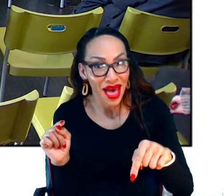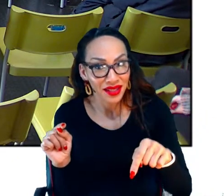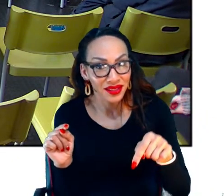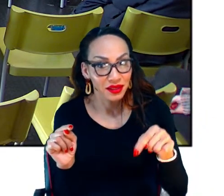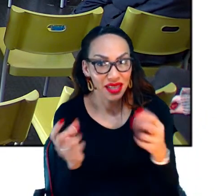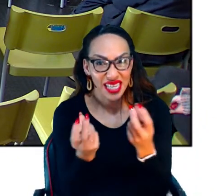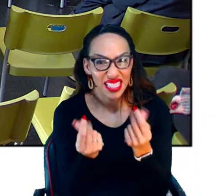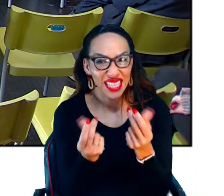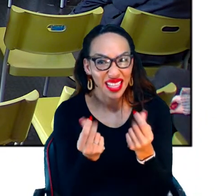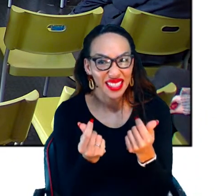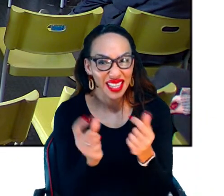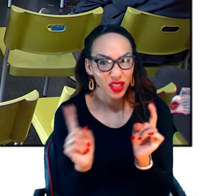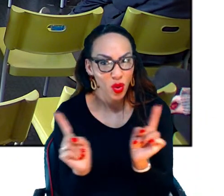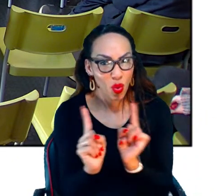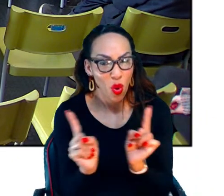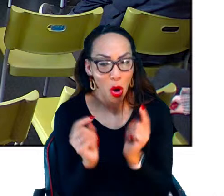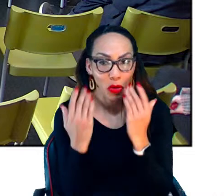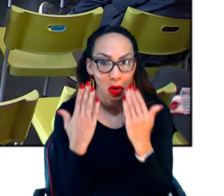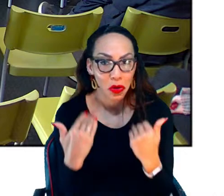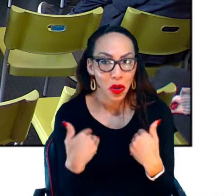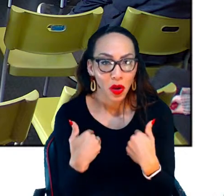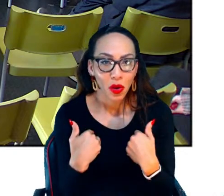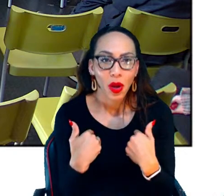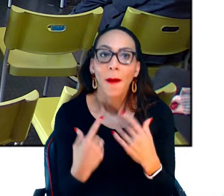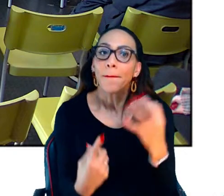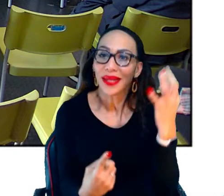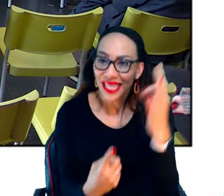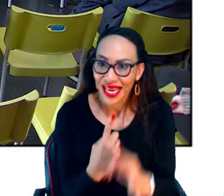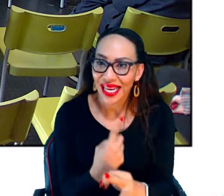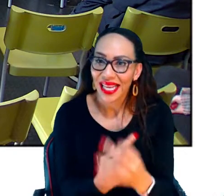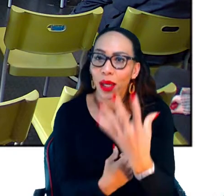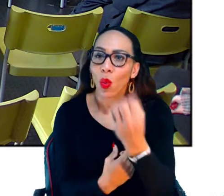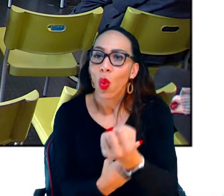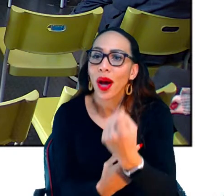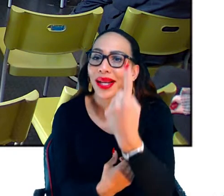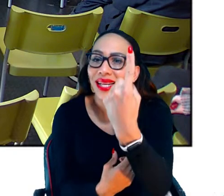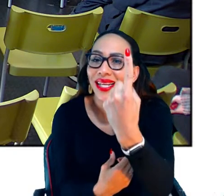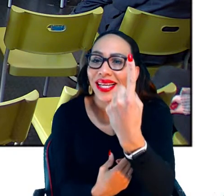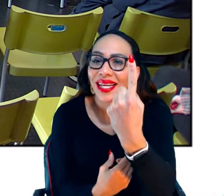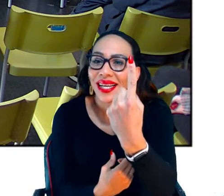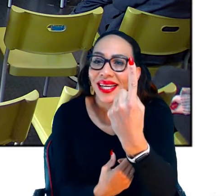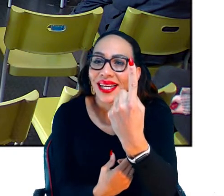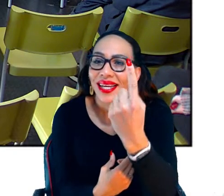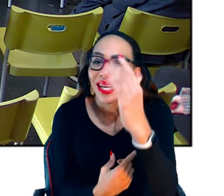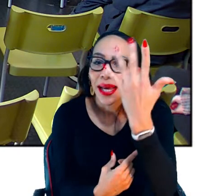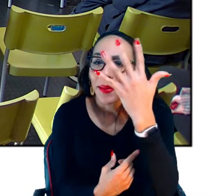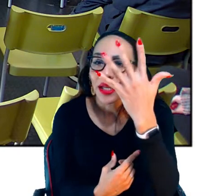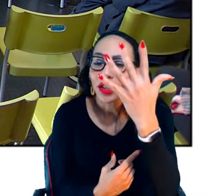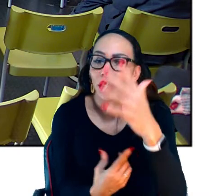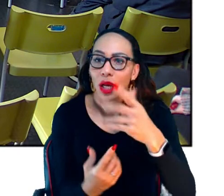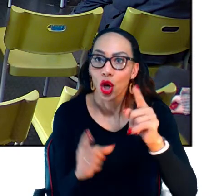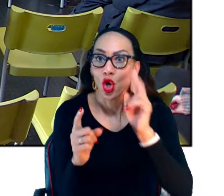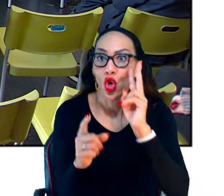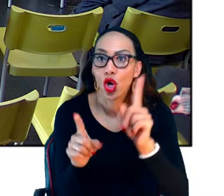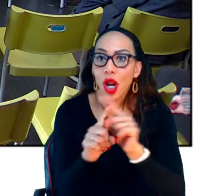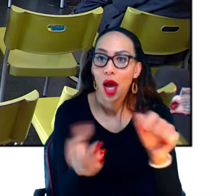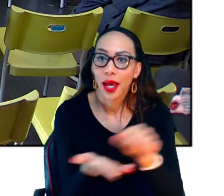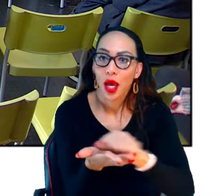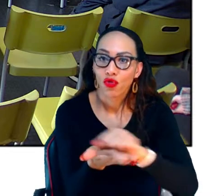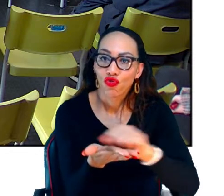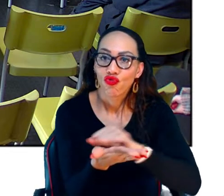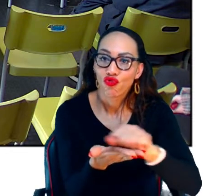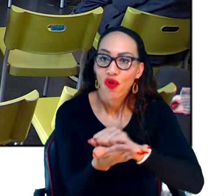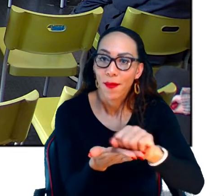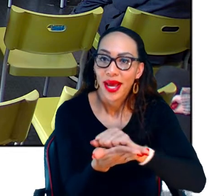the way that particularly there was one image which was a rubbing on a piece of paper, and it looked like a sort of architect's plan